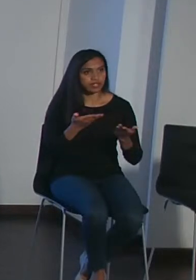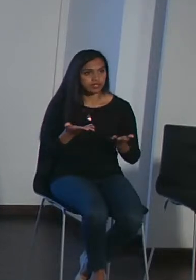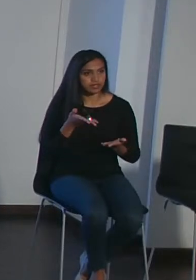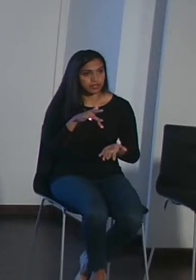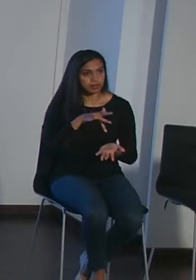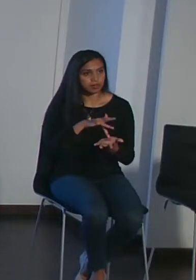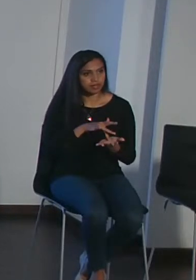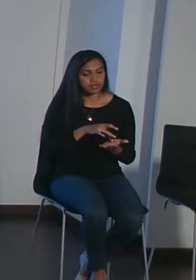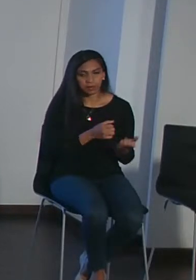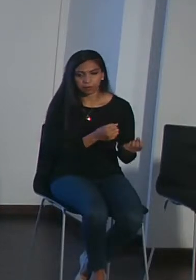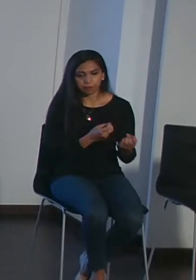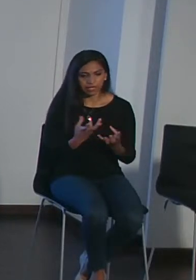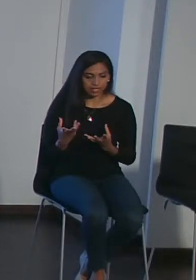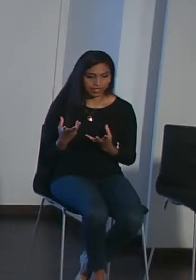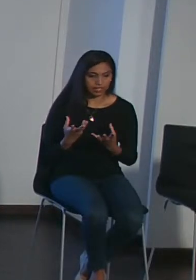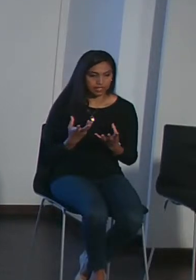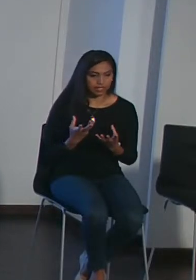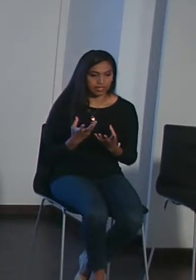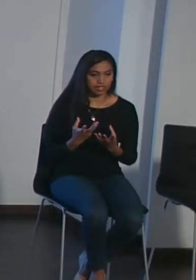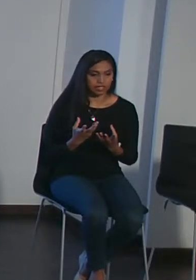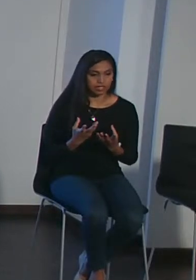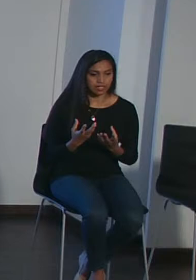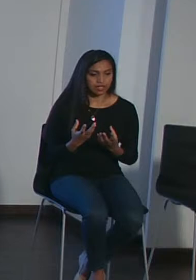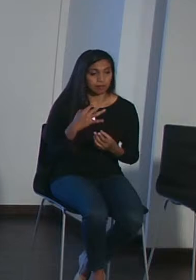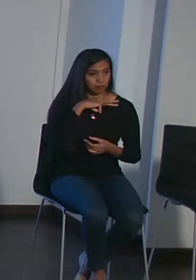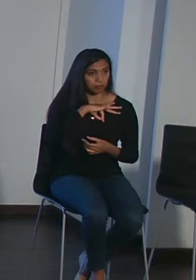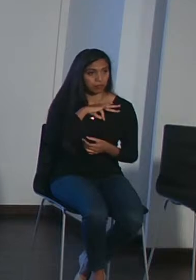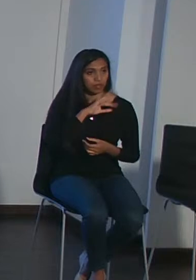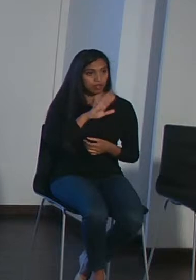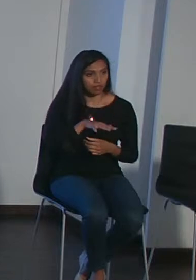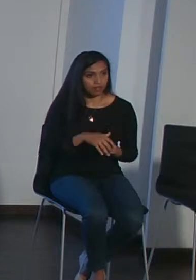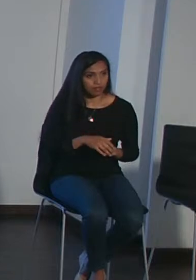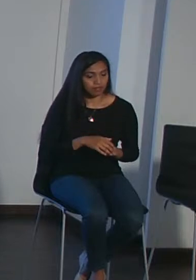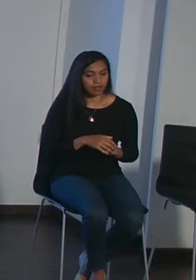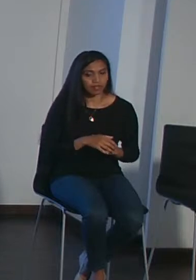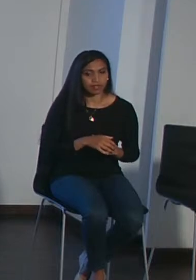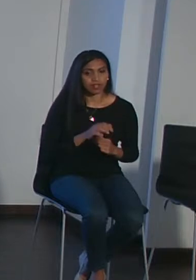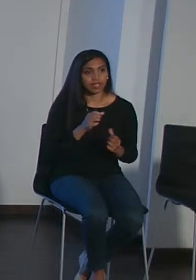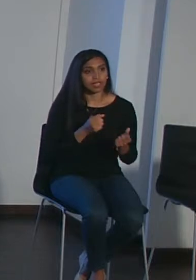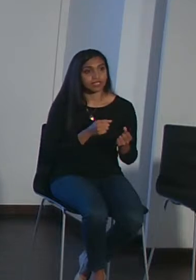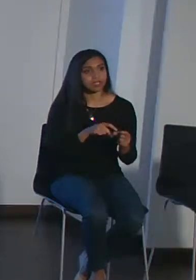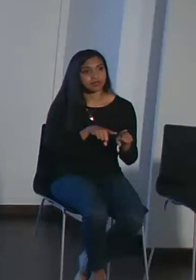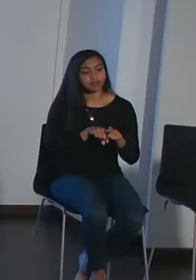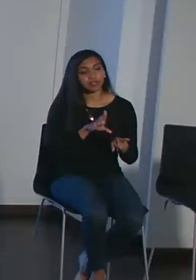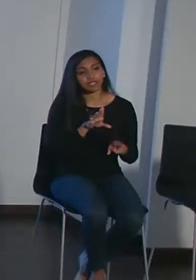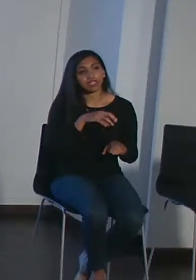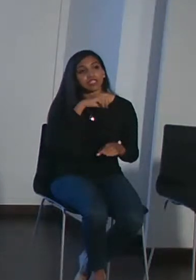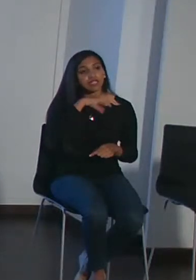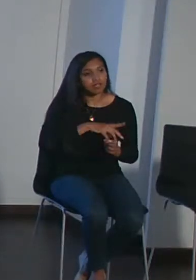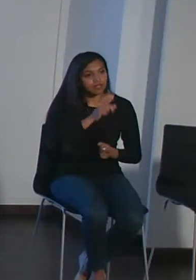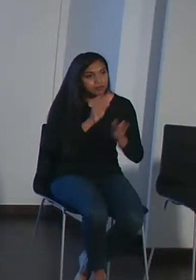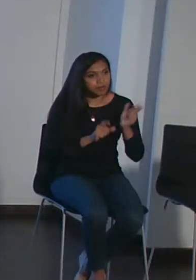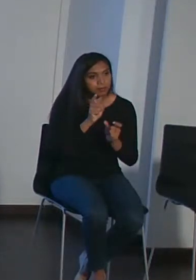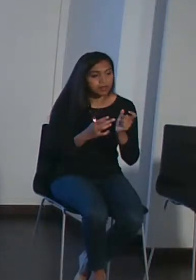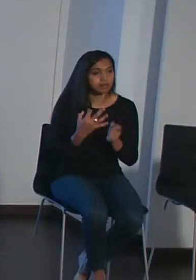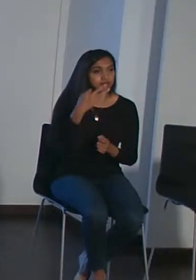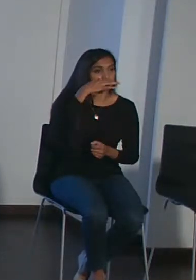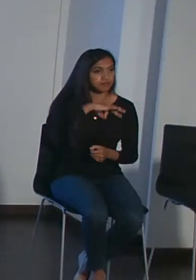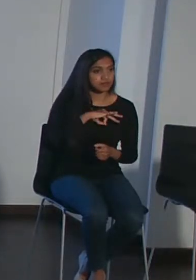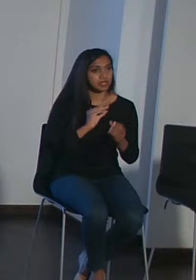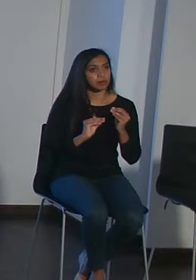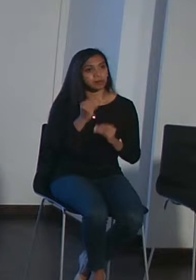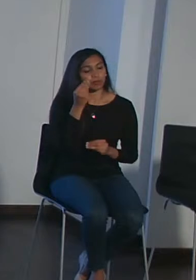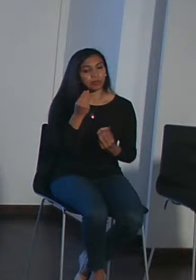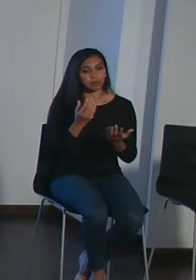a lot of advantage uh, that gets taken, especially younger artists, and something which you realize that was happening a